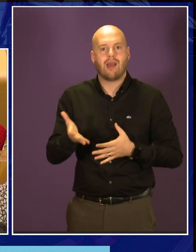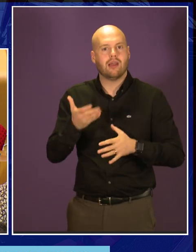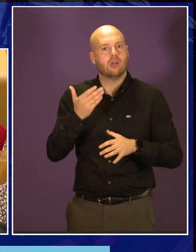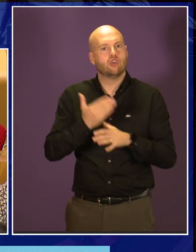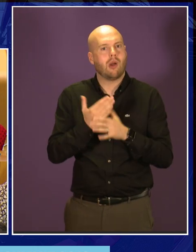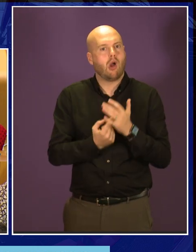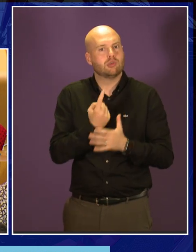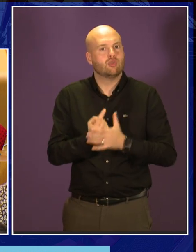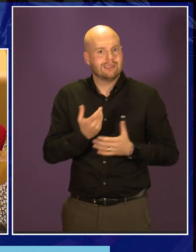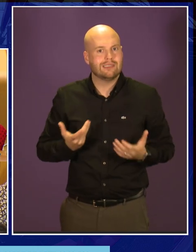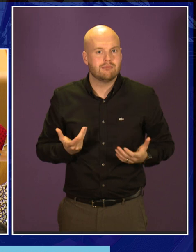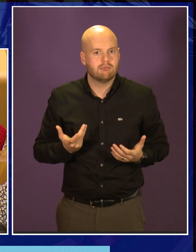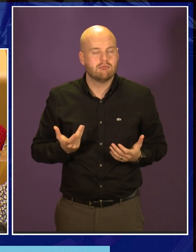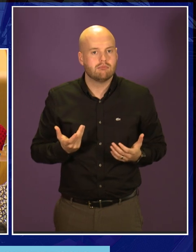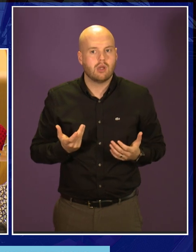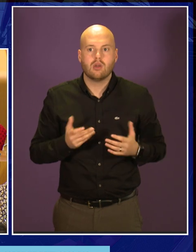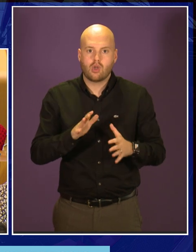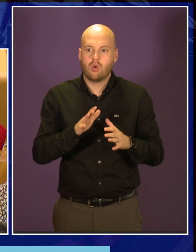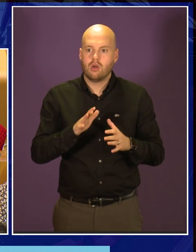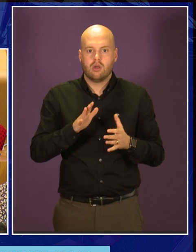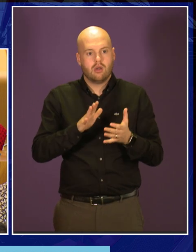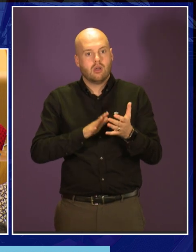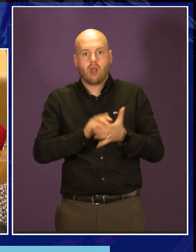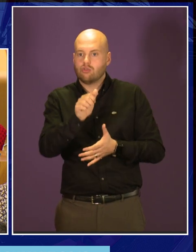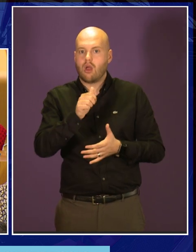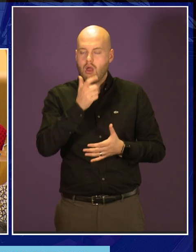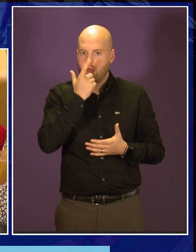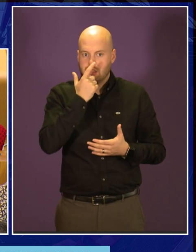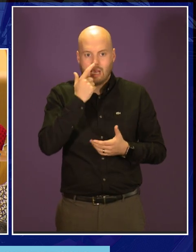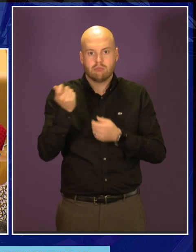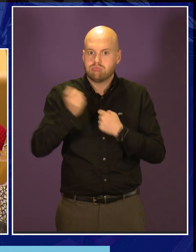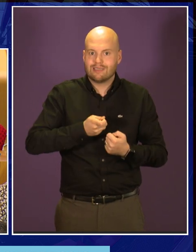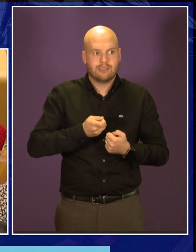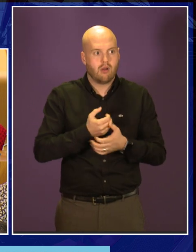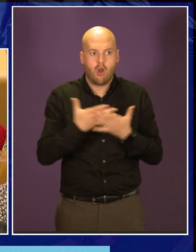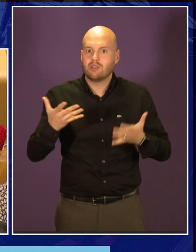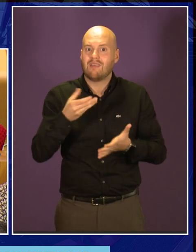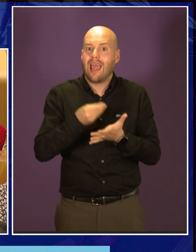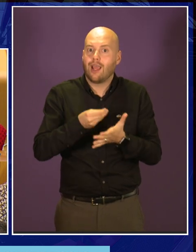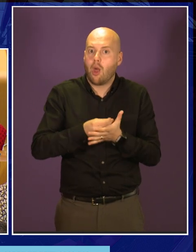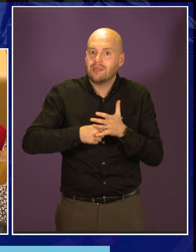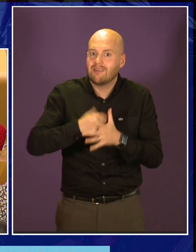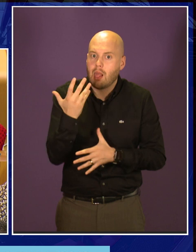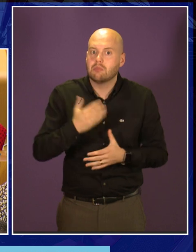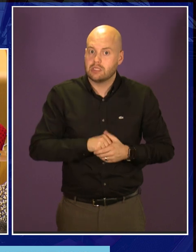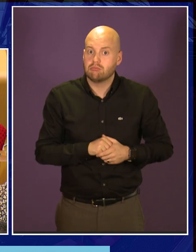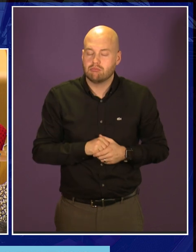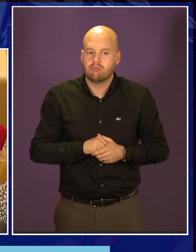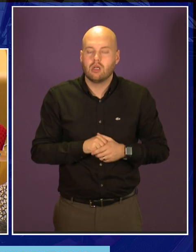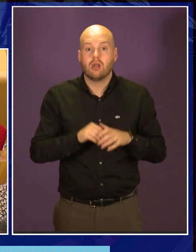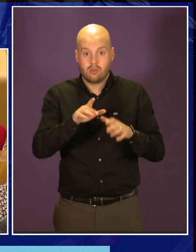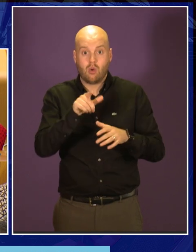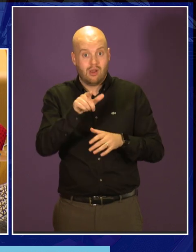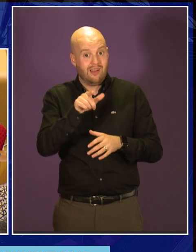people? So it carries a different meaning to us in terms of economic development. And which brings me to the very